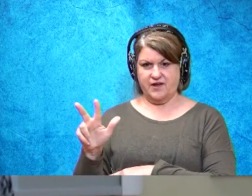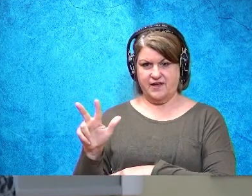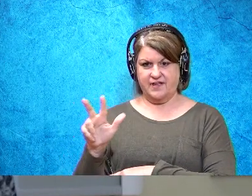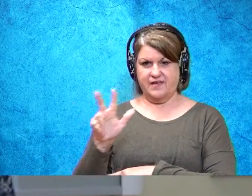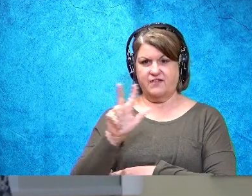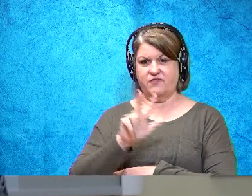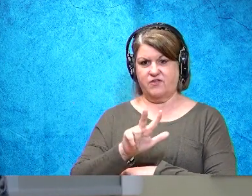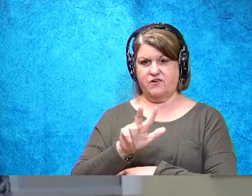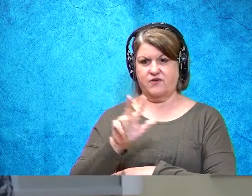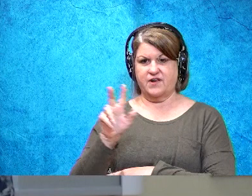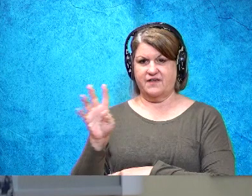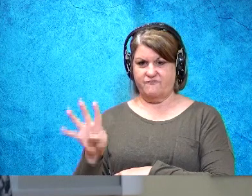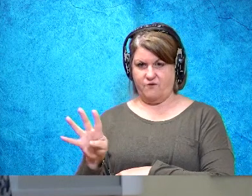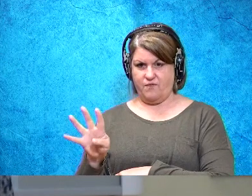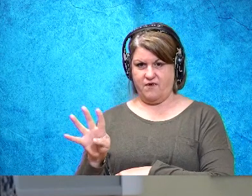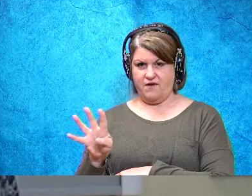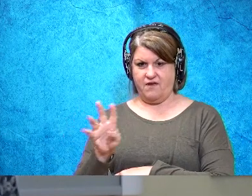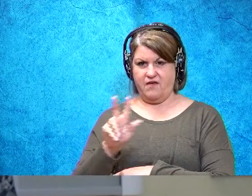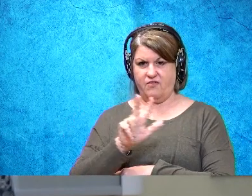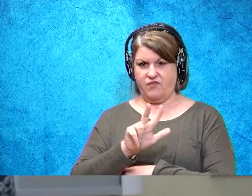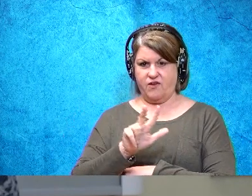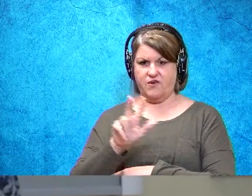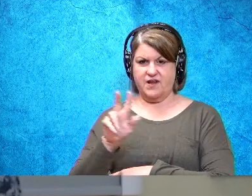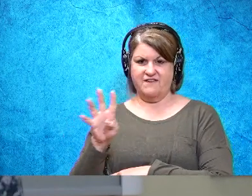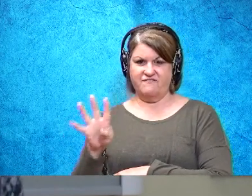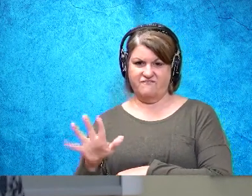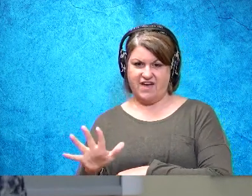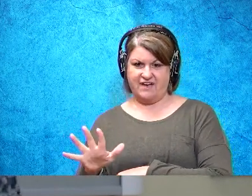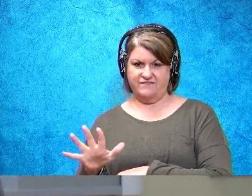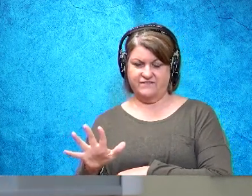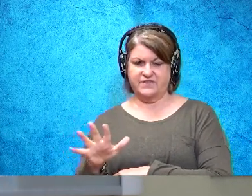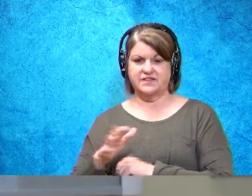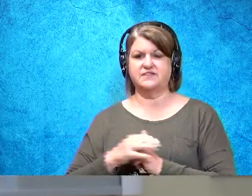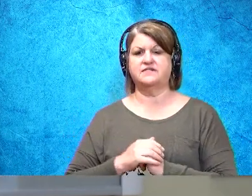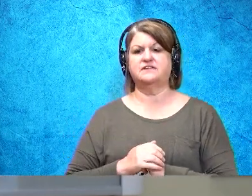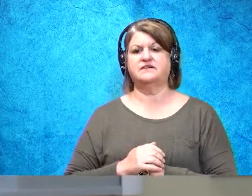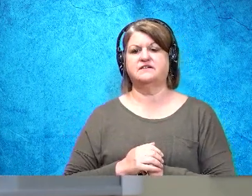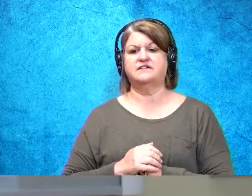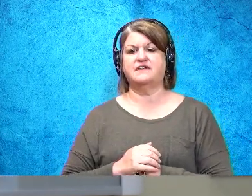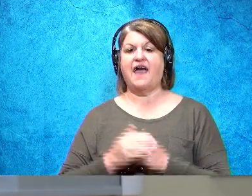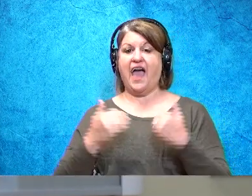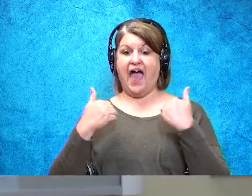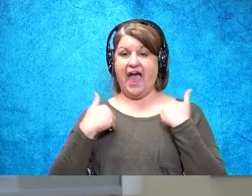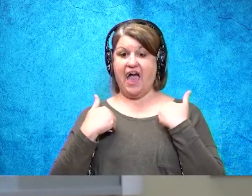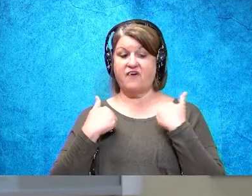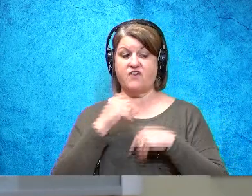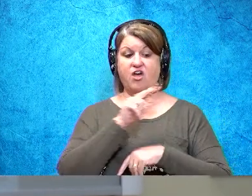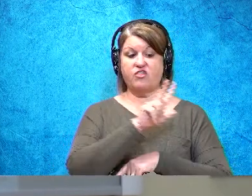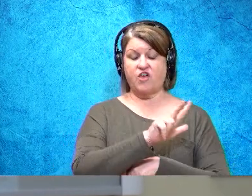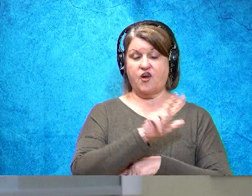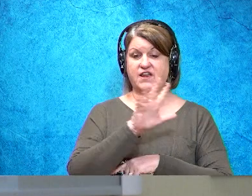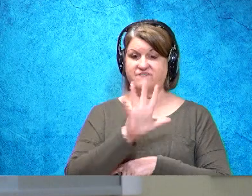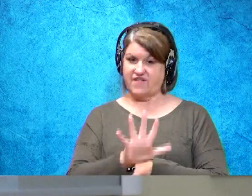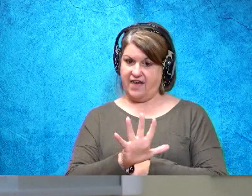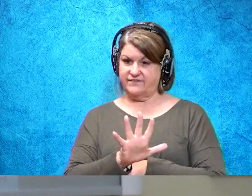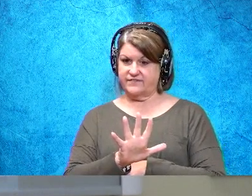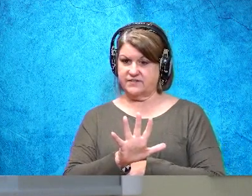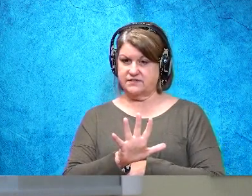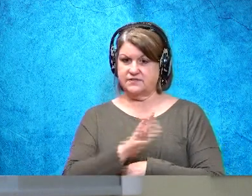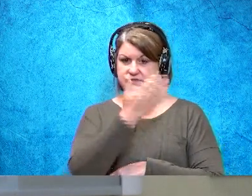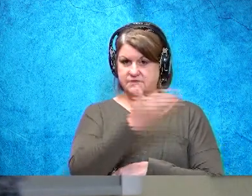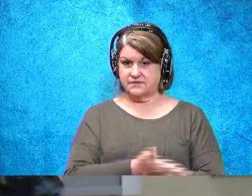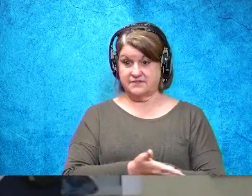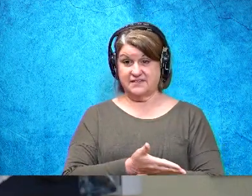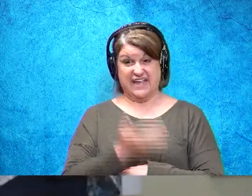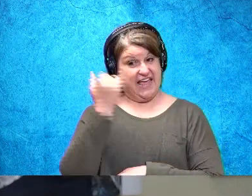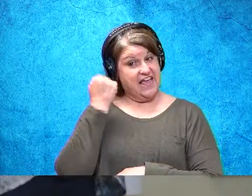33, 34, 35. I have 35. If